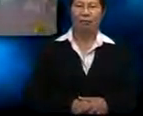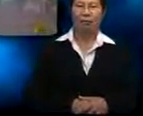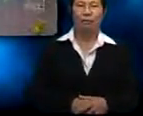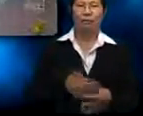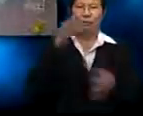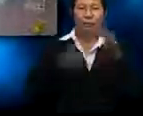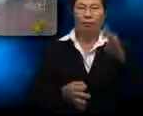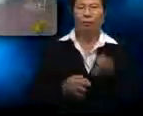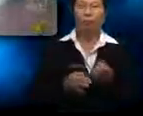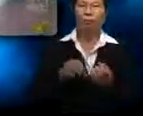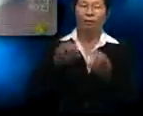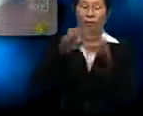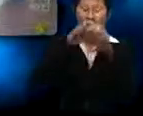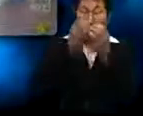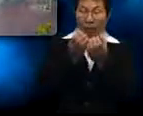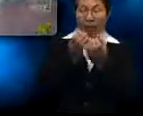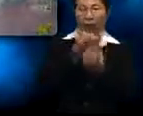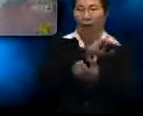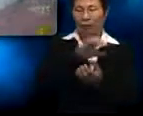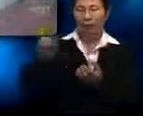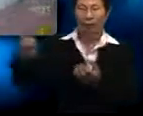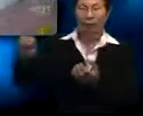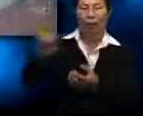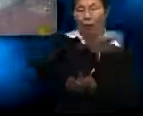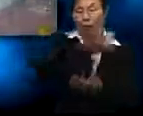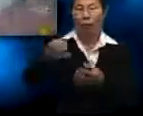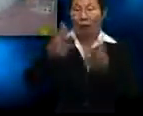If I move this marble and suddenly stop,